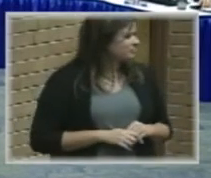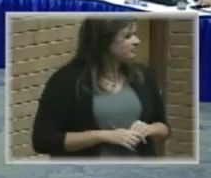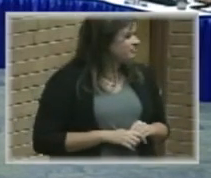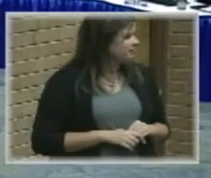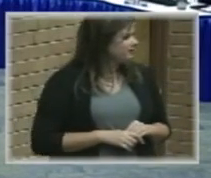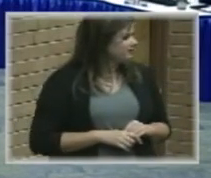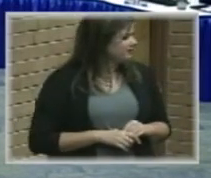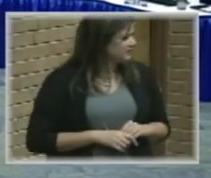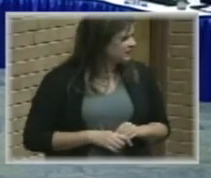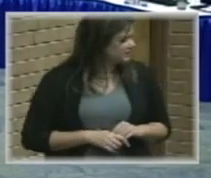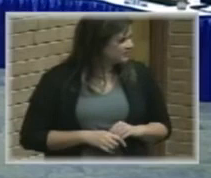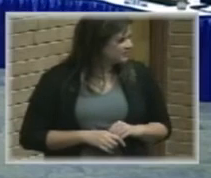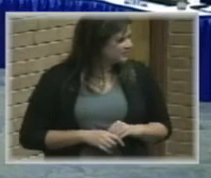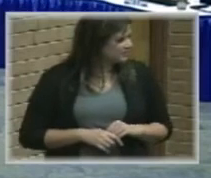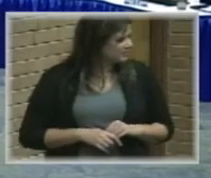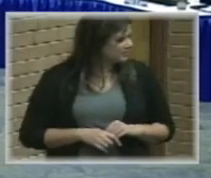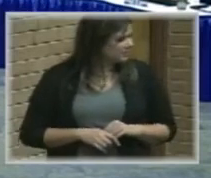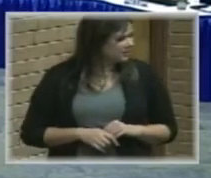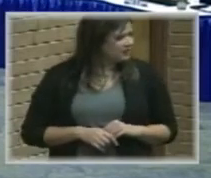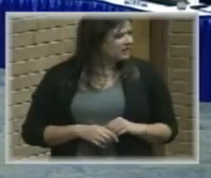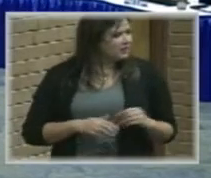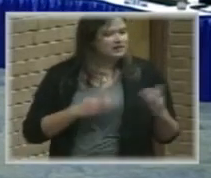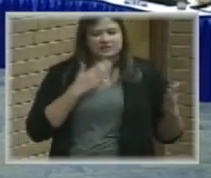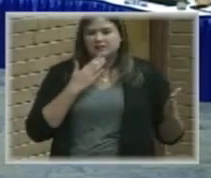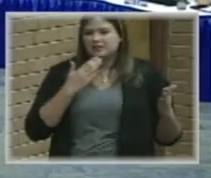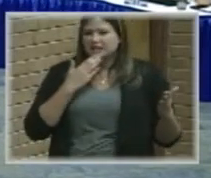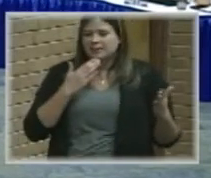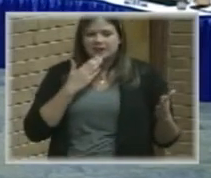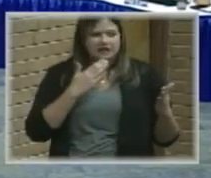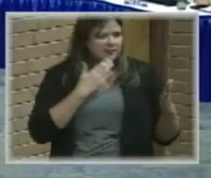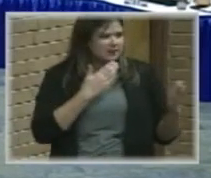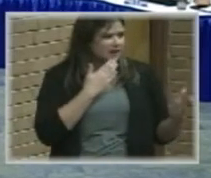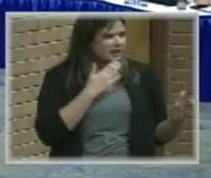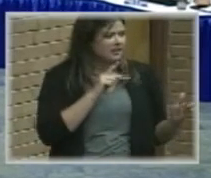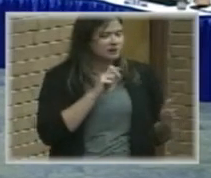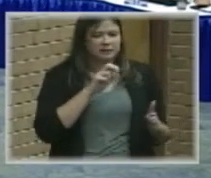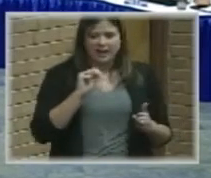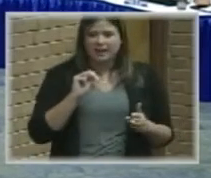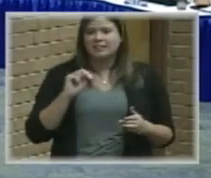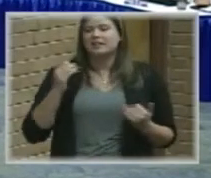All right. Thank you, Ken. Matters of the town clerk. Top that.